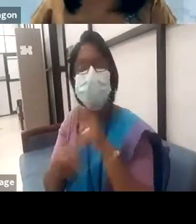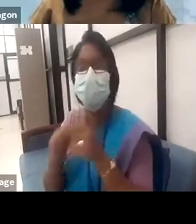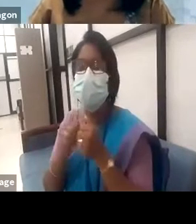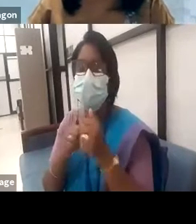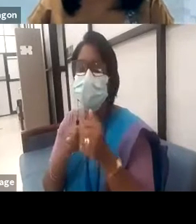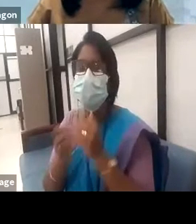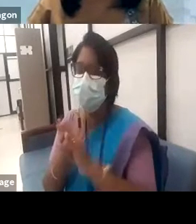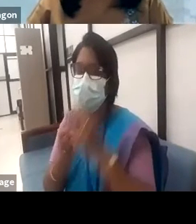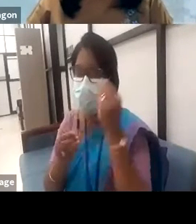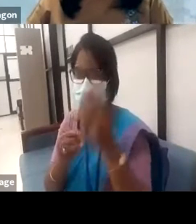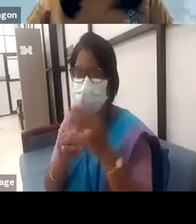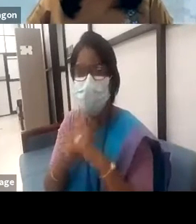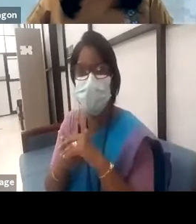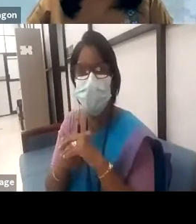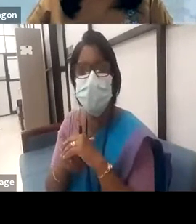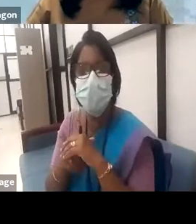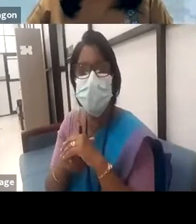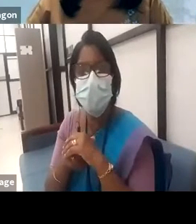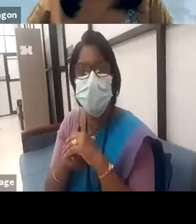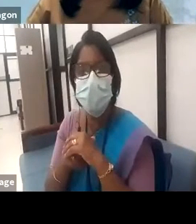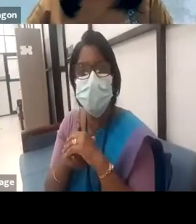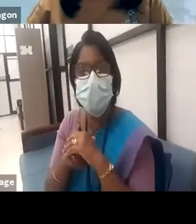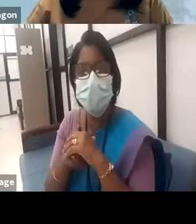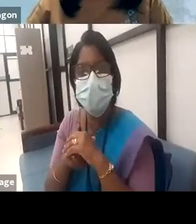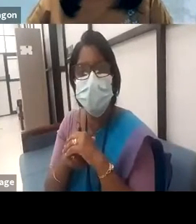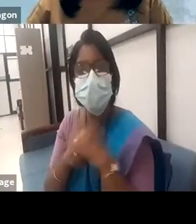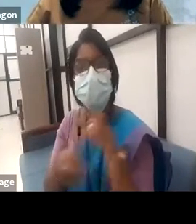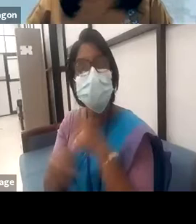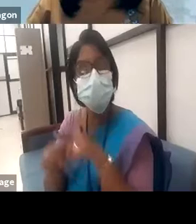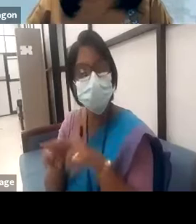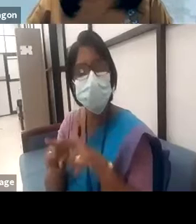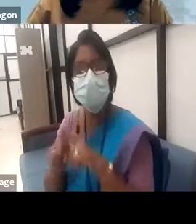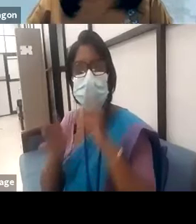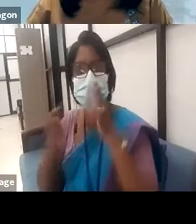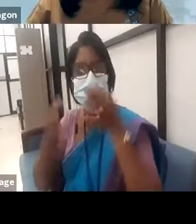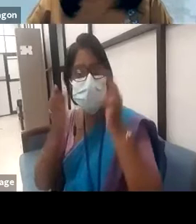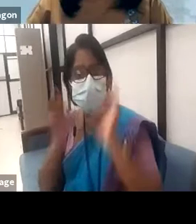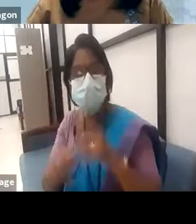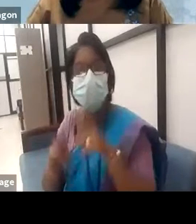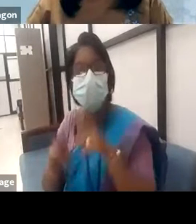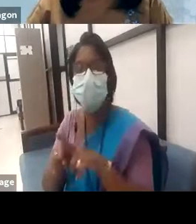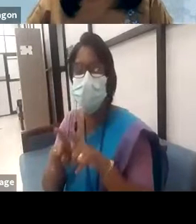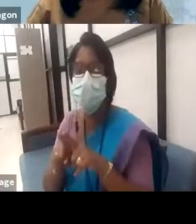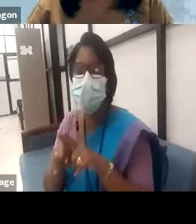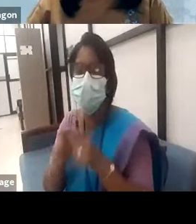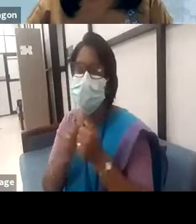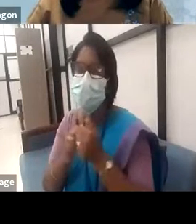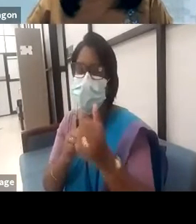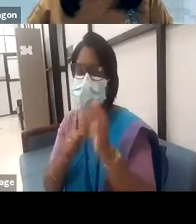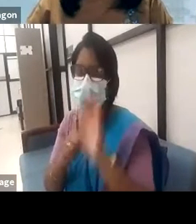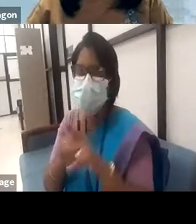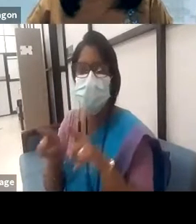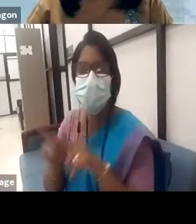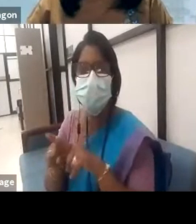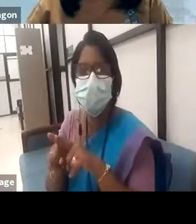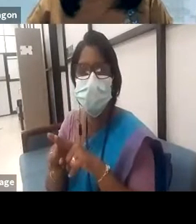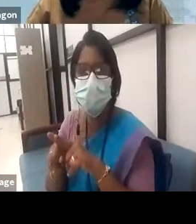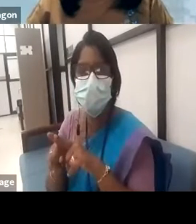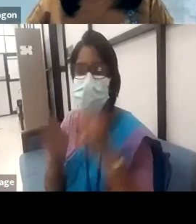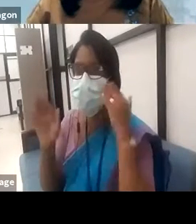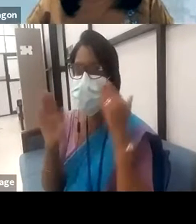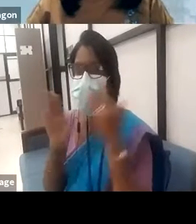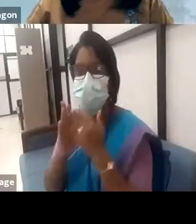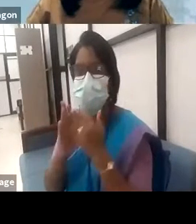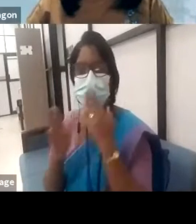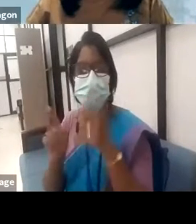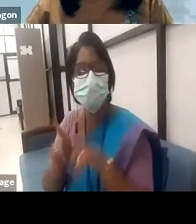of their informality. From just the definition of informality starts corruption.